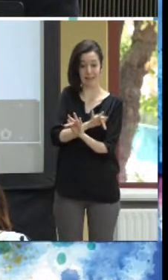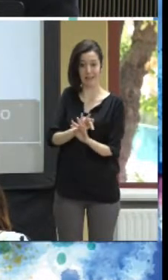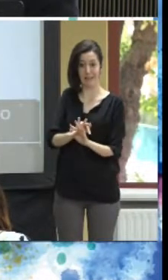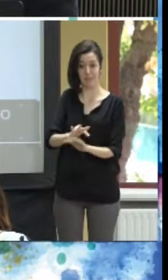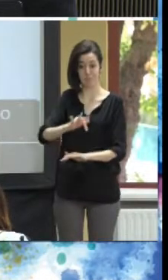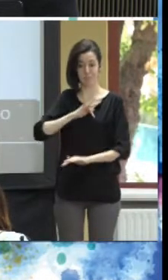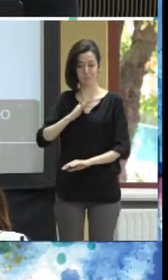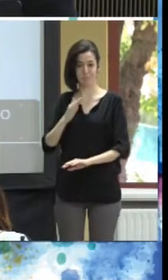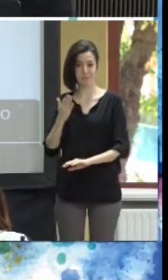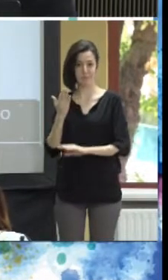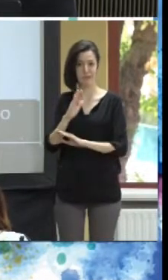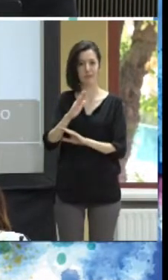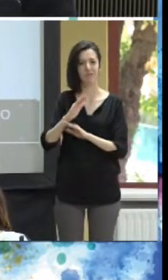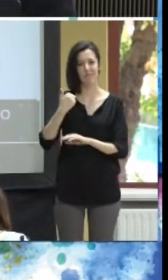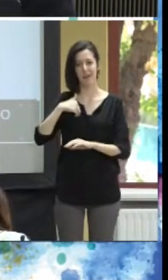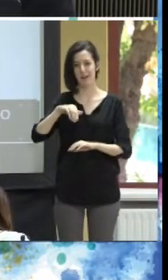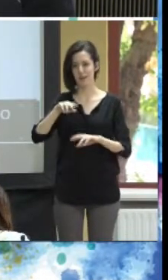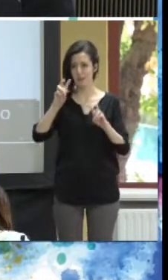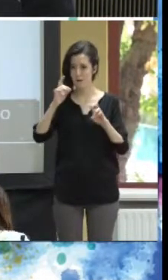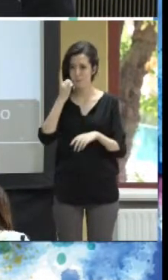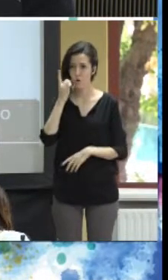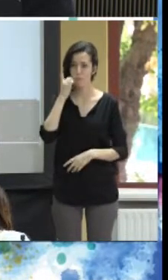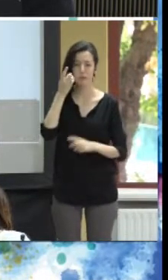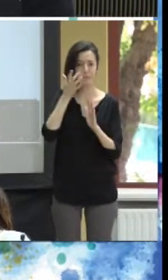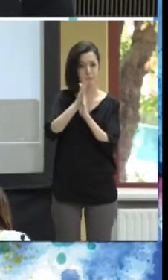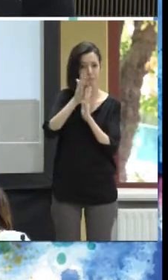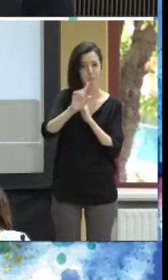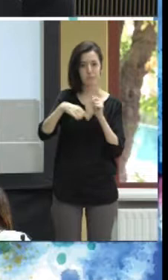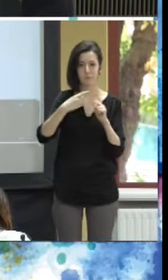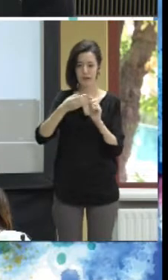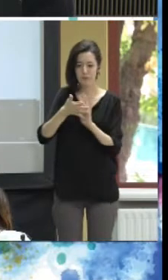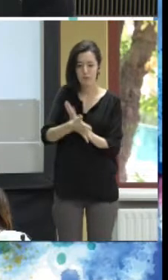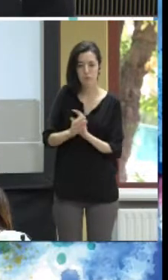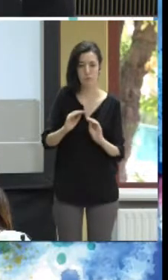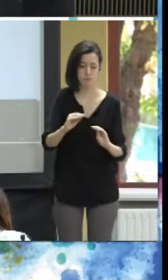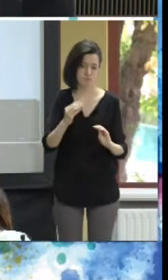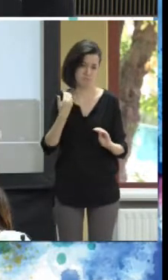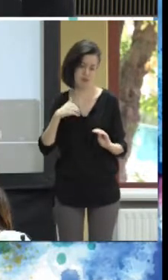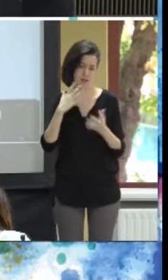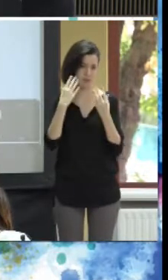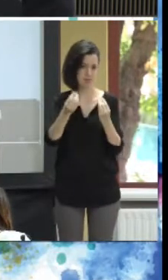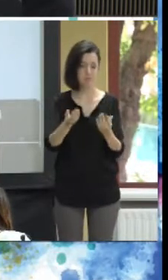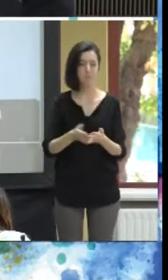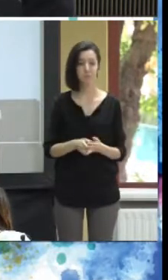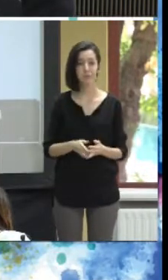Previous presentations talked about the world of mobile apps and what they represent.